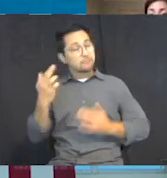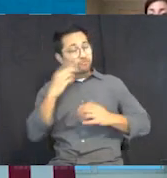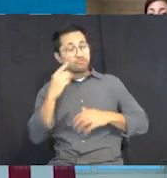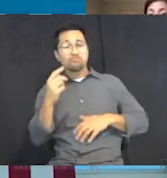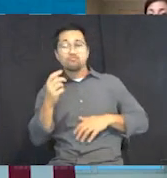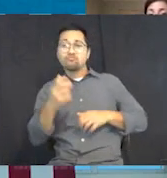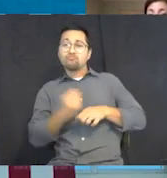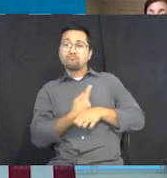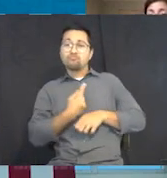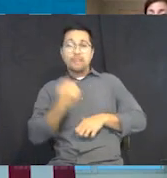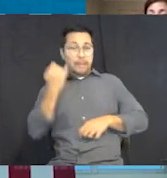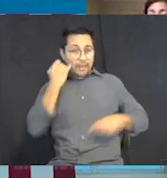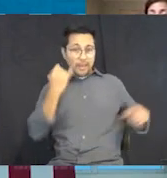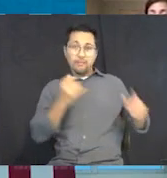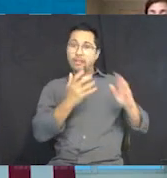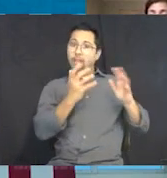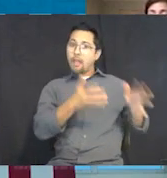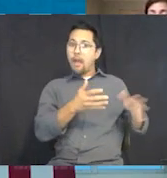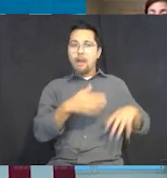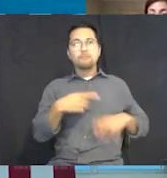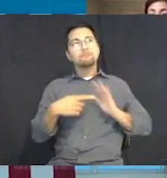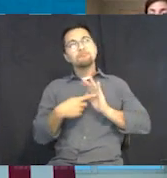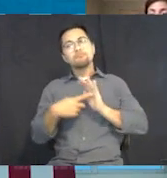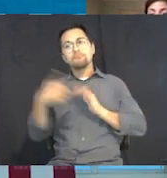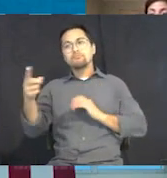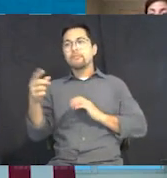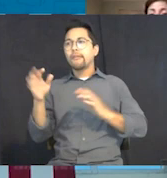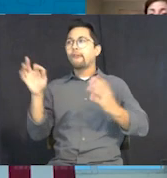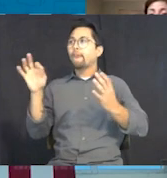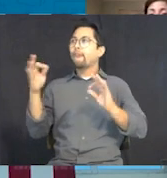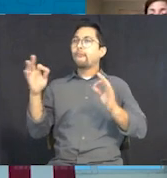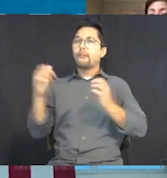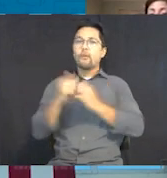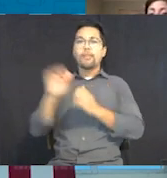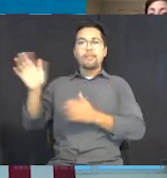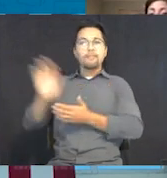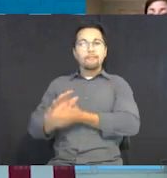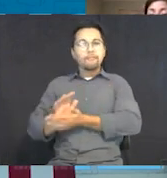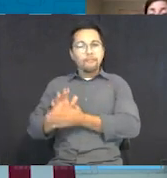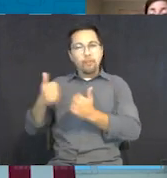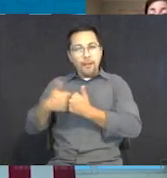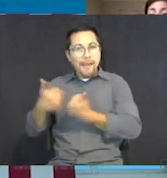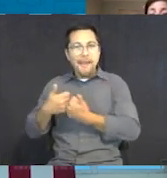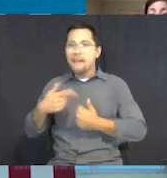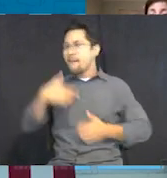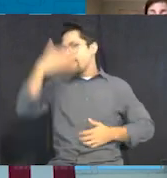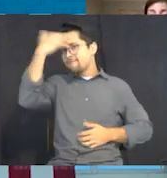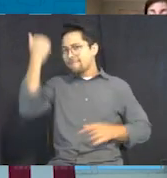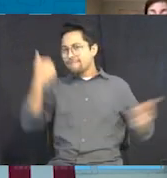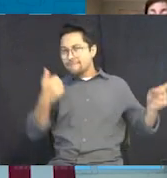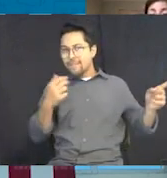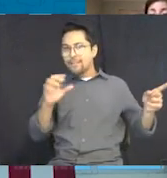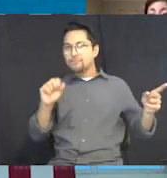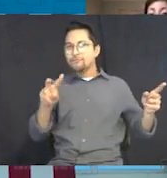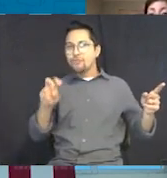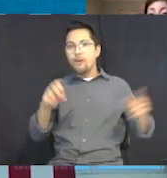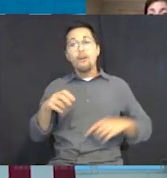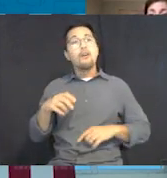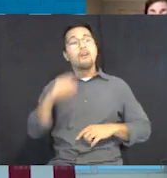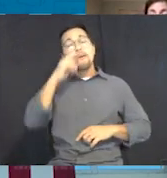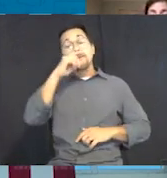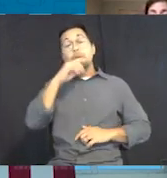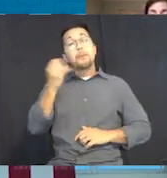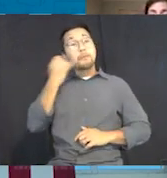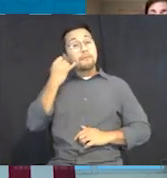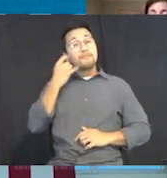but only if he needs that support. So the system really works to empower him and not really